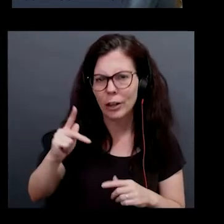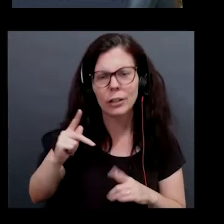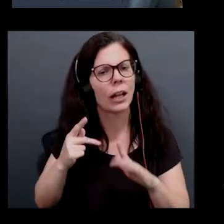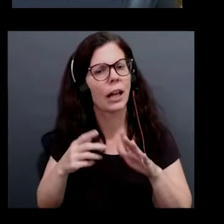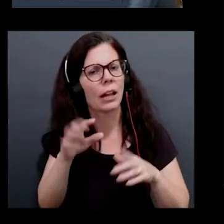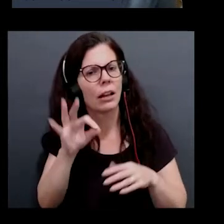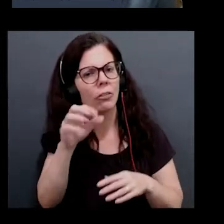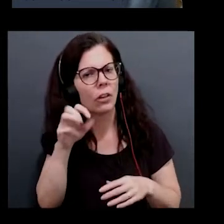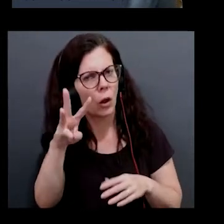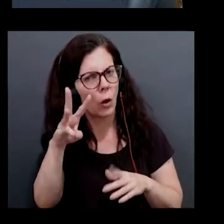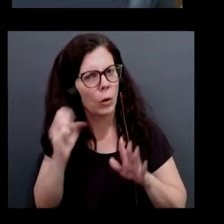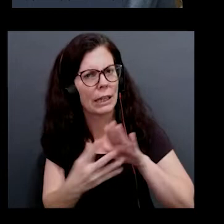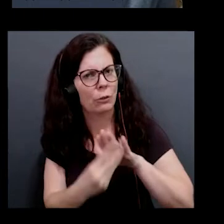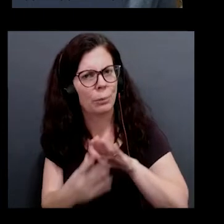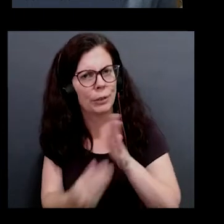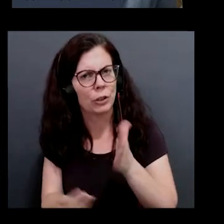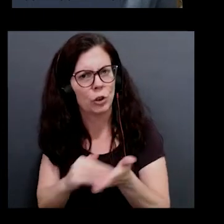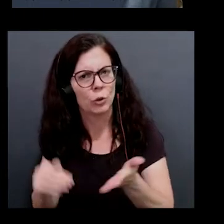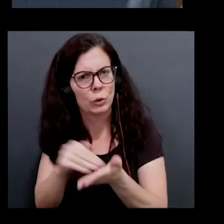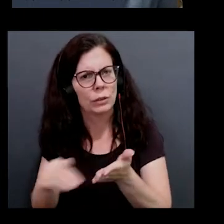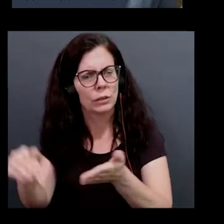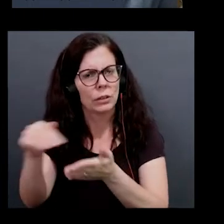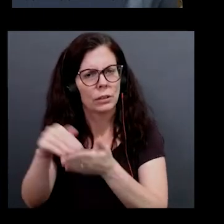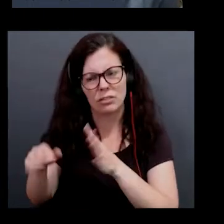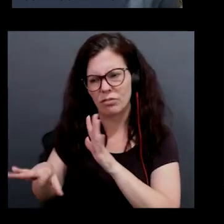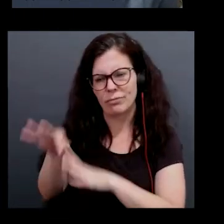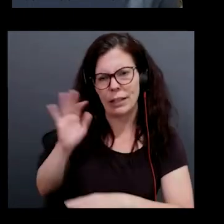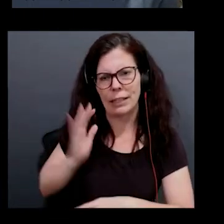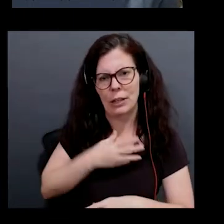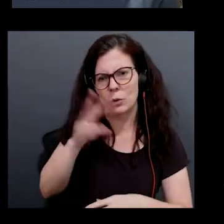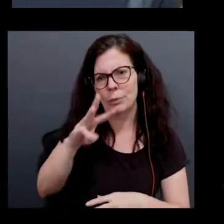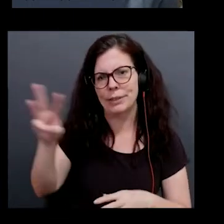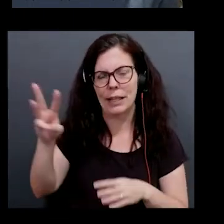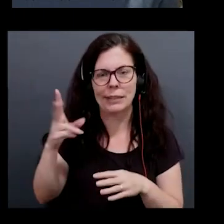website and figure out how to run with us.